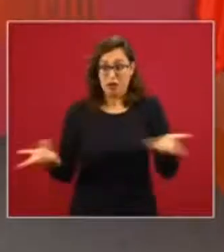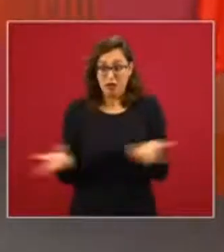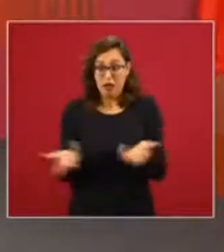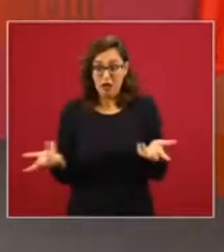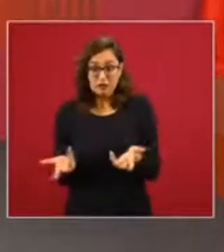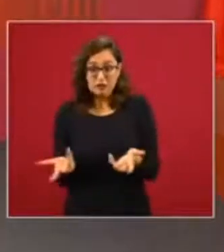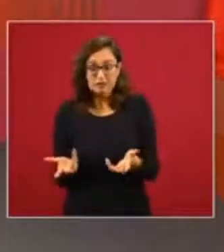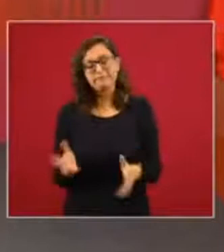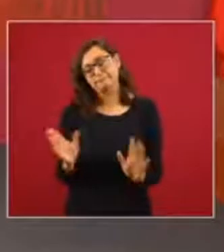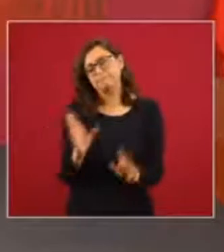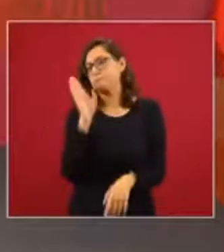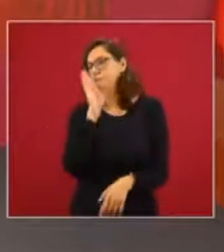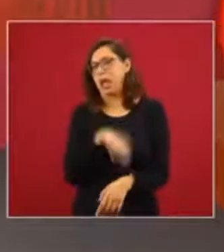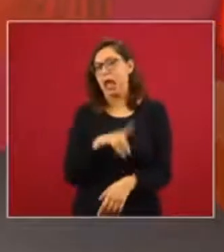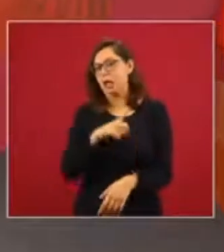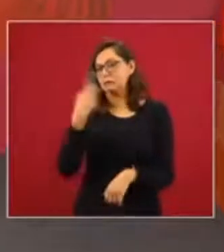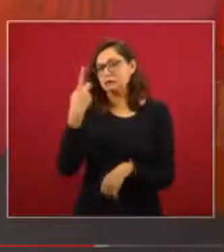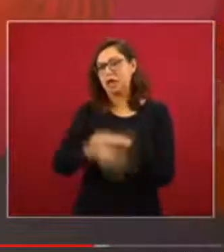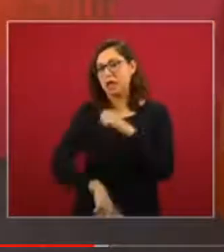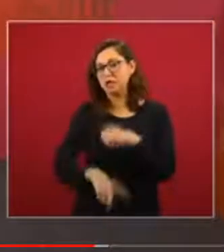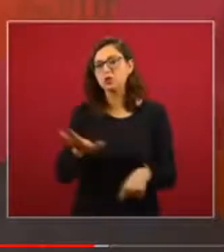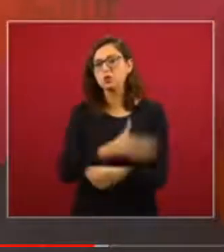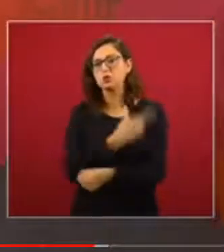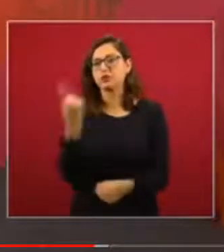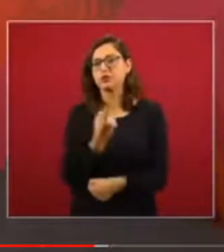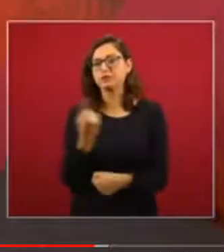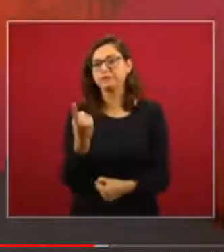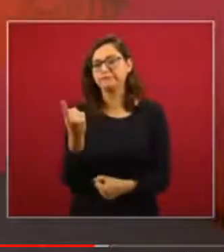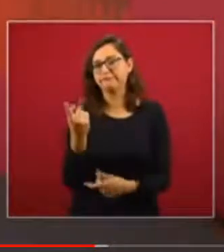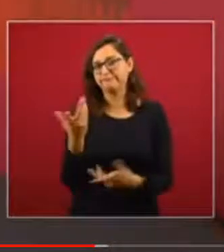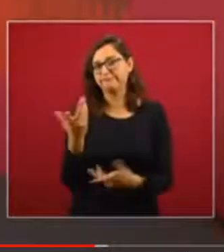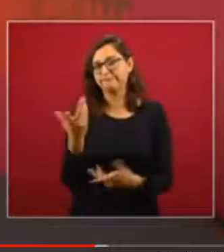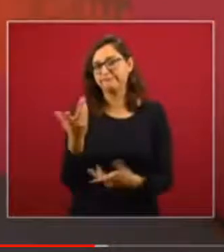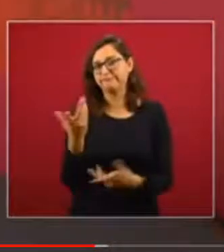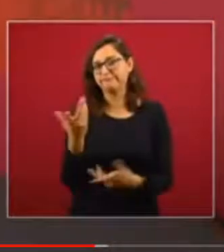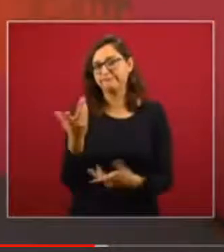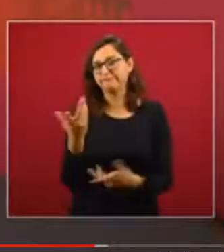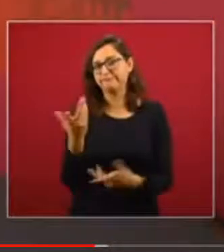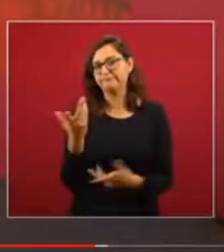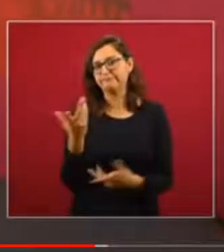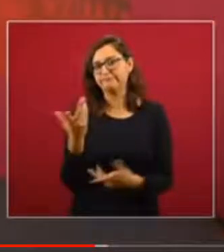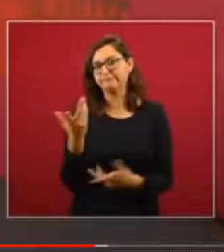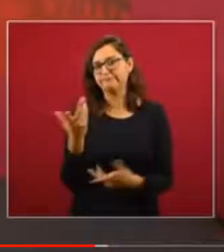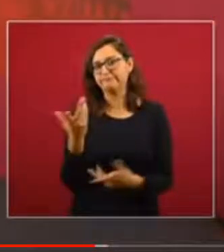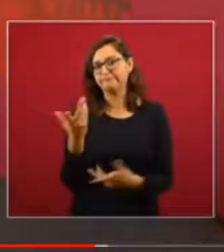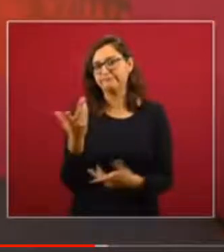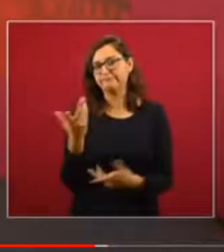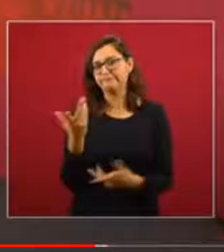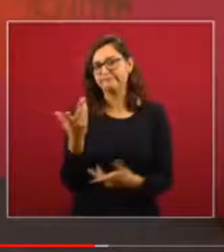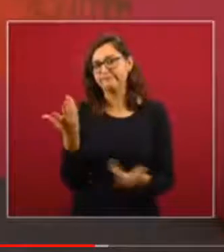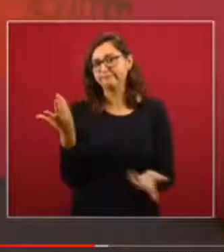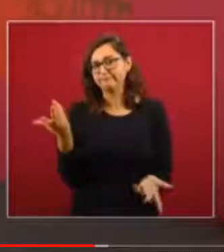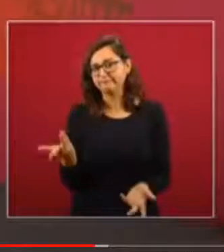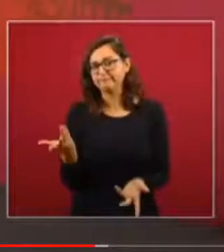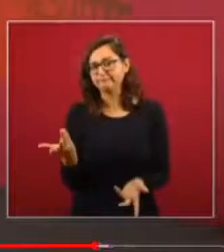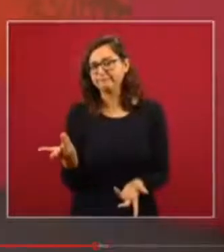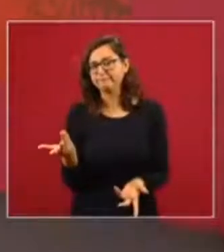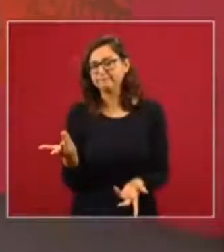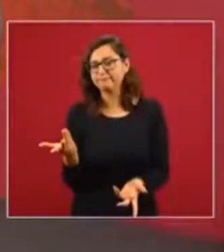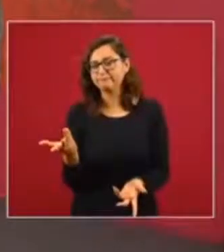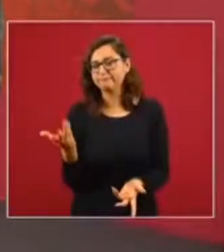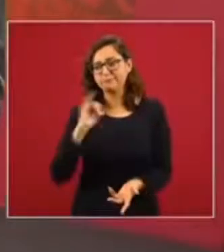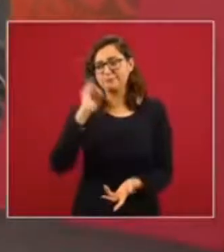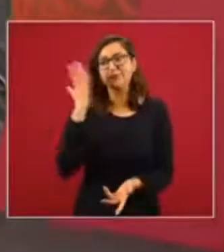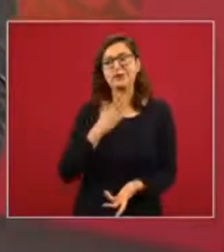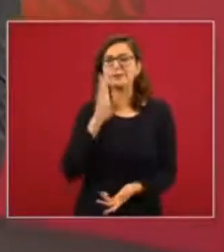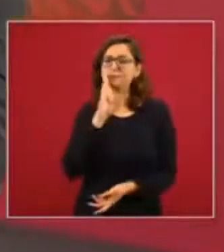qué le perjudica? So how Porque does en it este caso hurt them? Well, because in this case, le